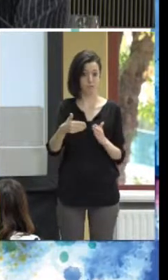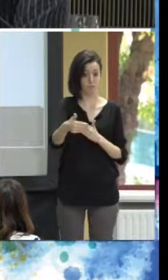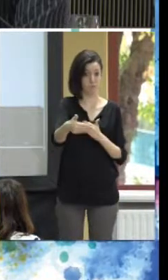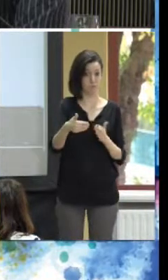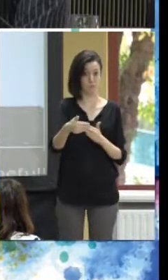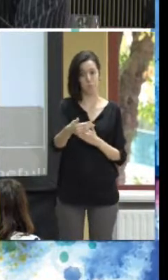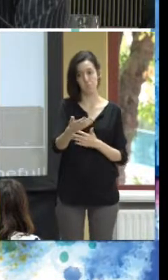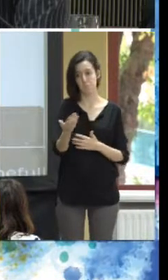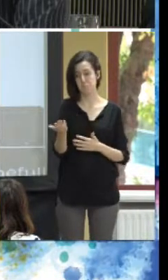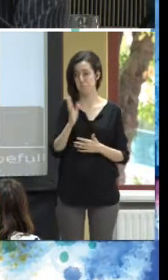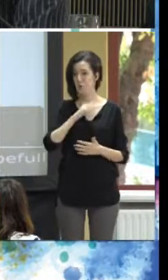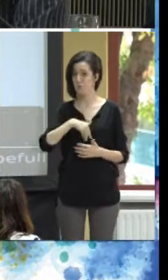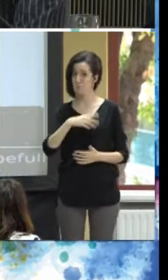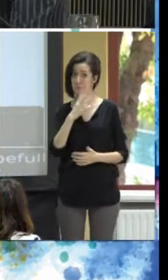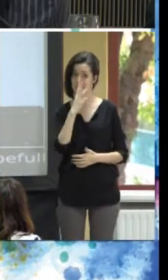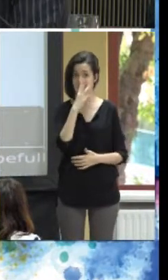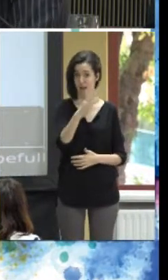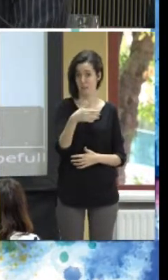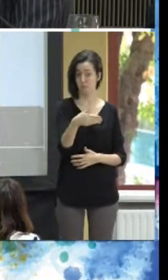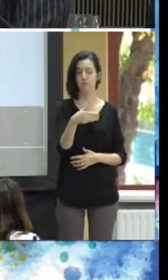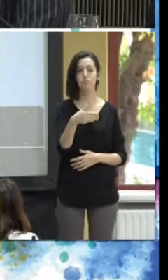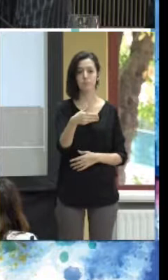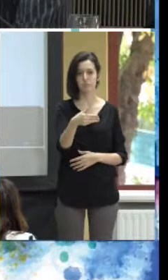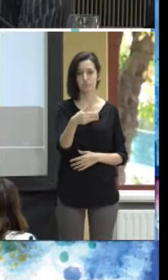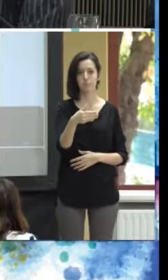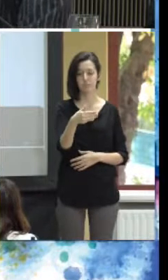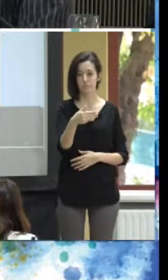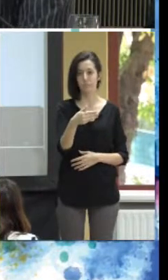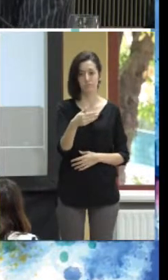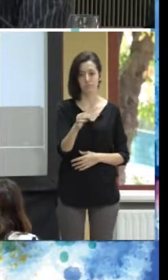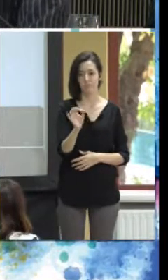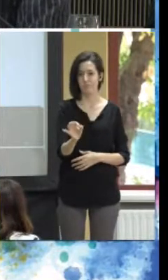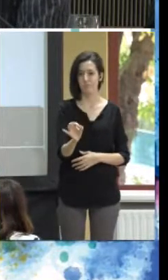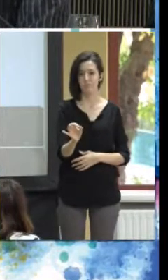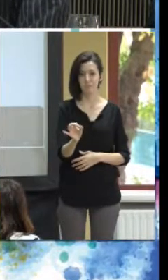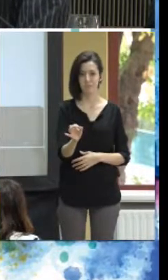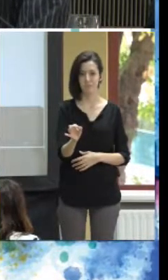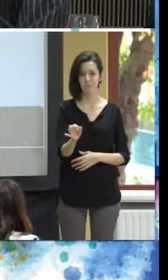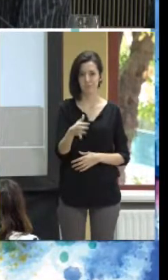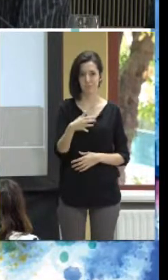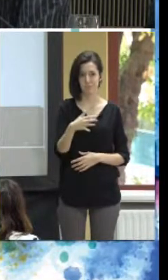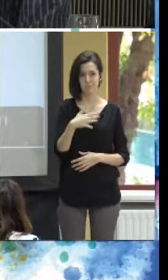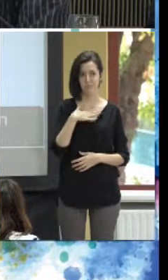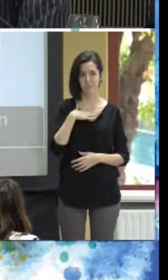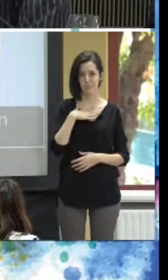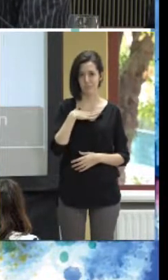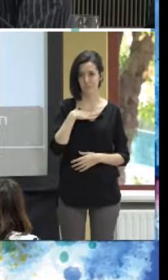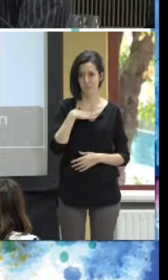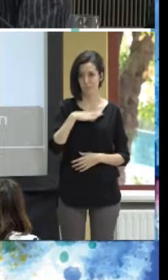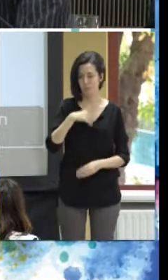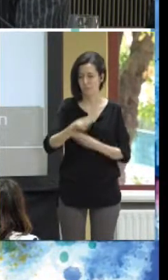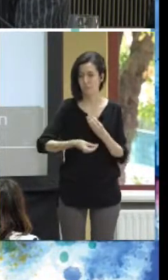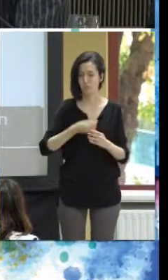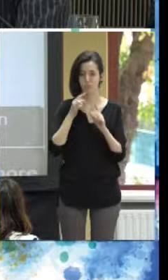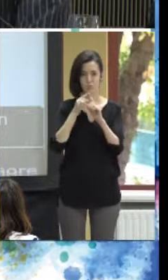implemented completely, and you can do navigation with it, and more than what we use it now, just measuring